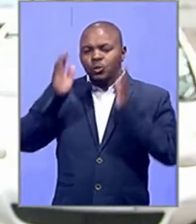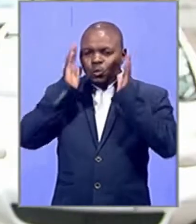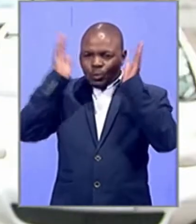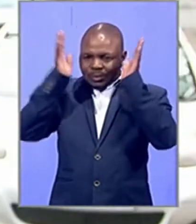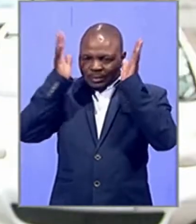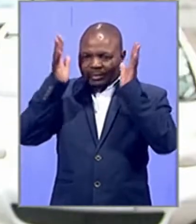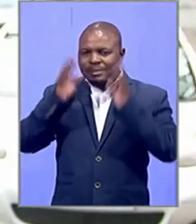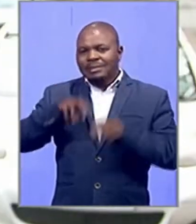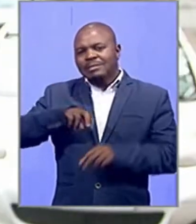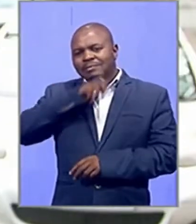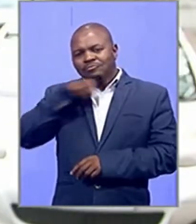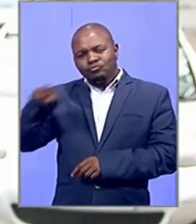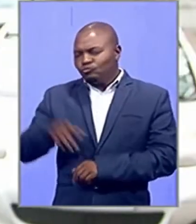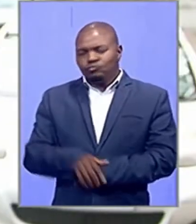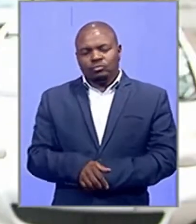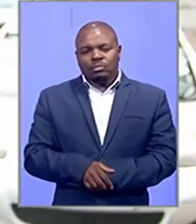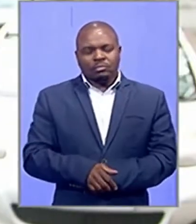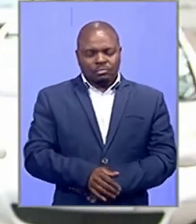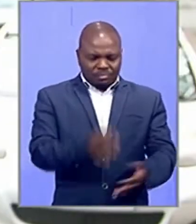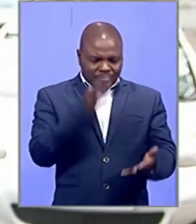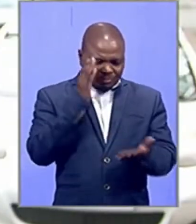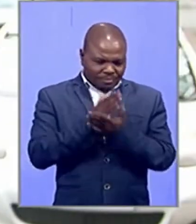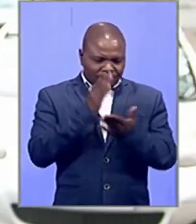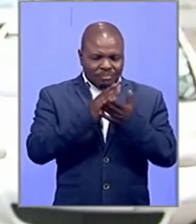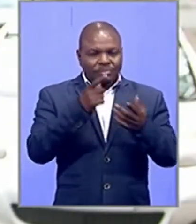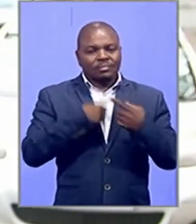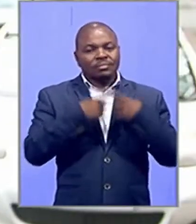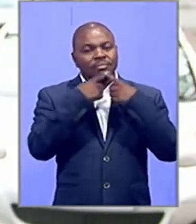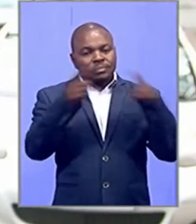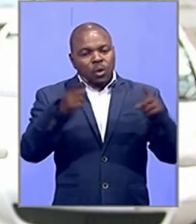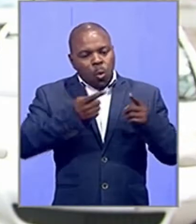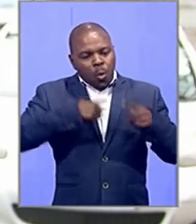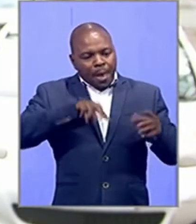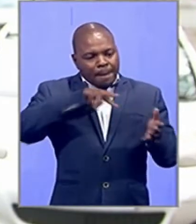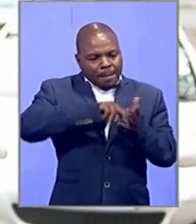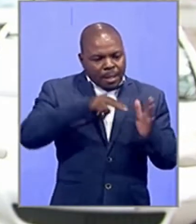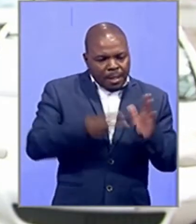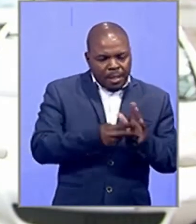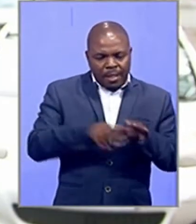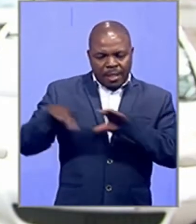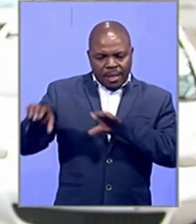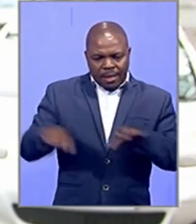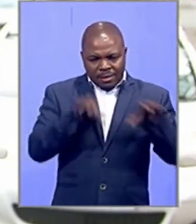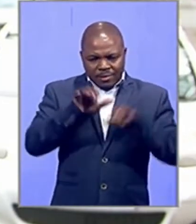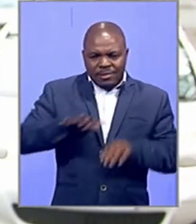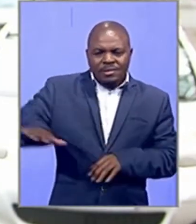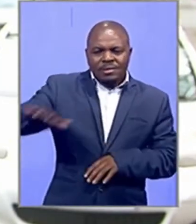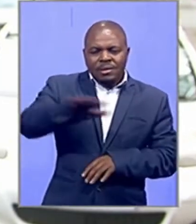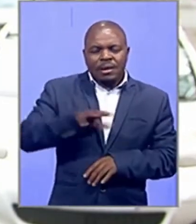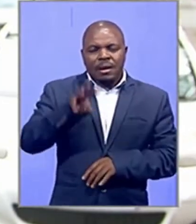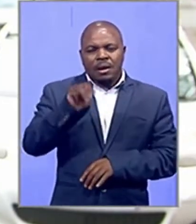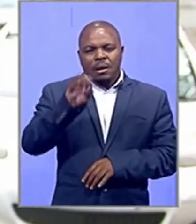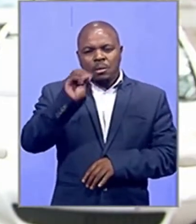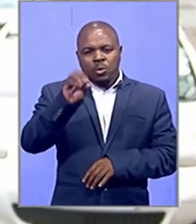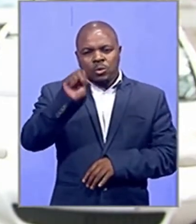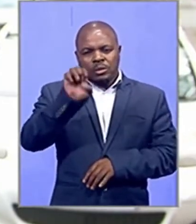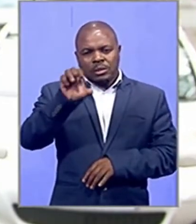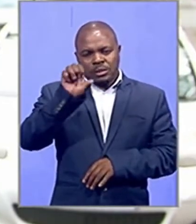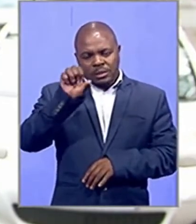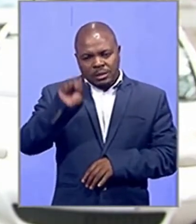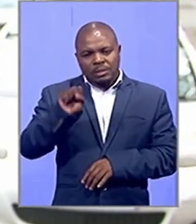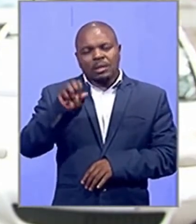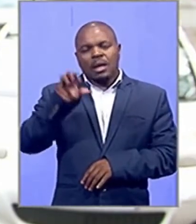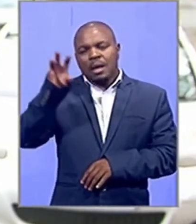want to categorically indicate that there is no planned activity around the precinct of Moses Mabhida where there will be